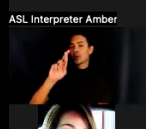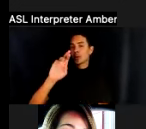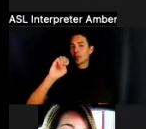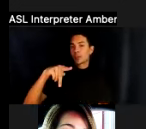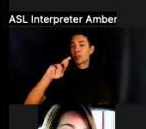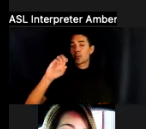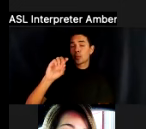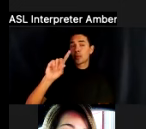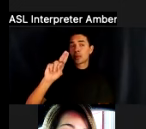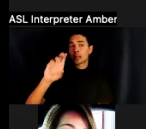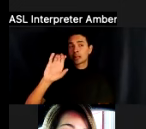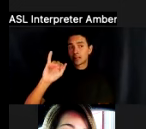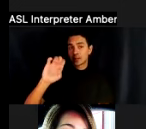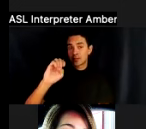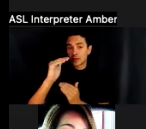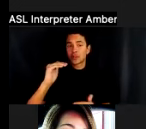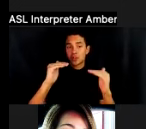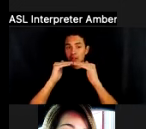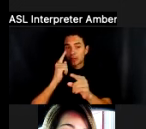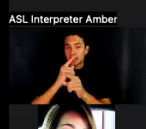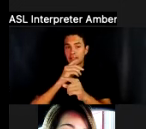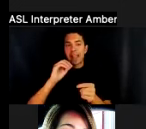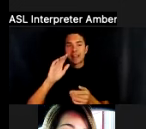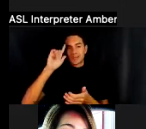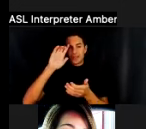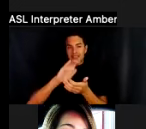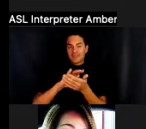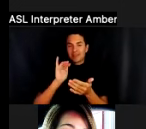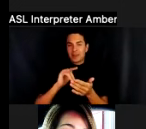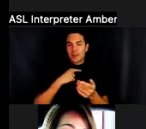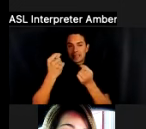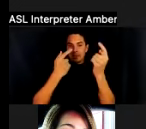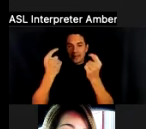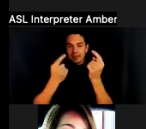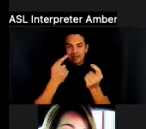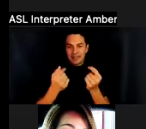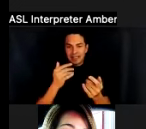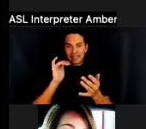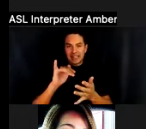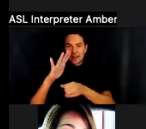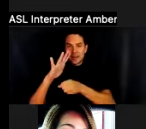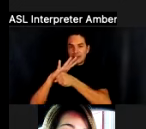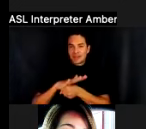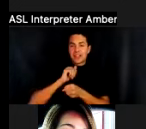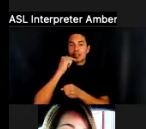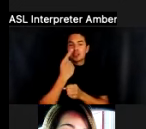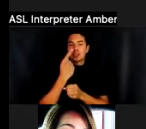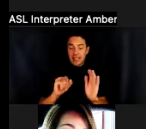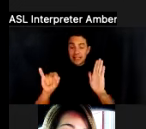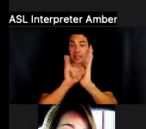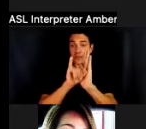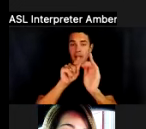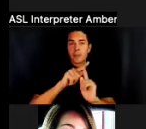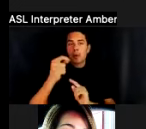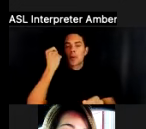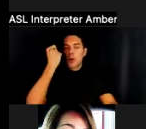how oppressive beliefs are reinforced again by those political constructs, right? Not just identifying them, but understanding